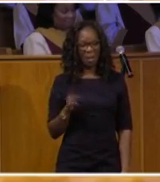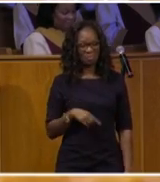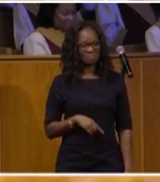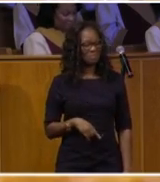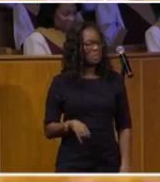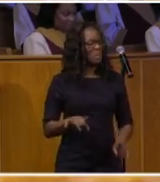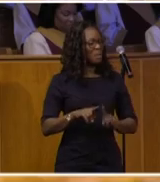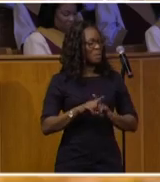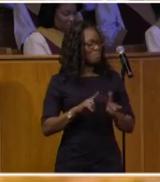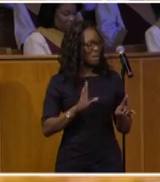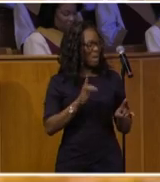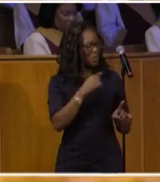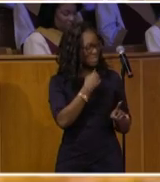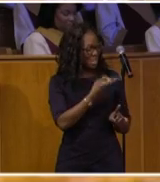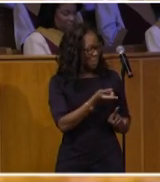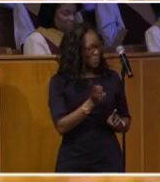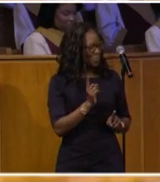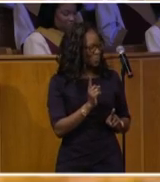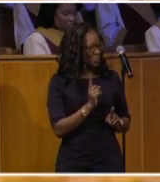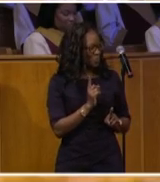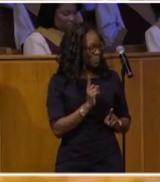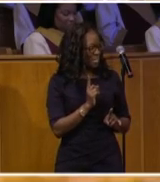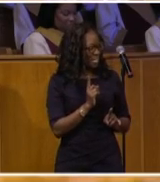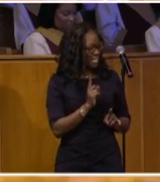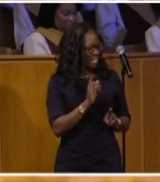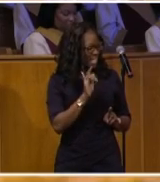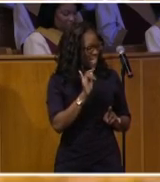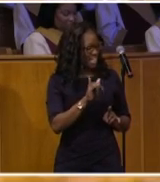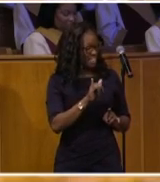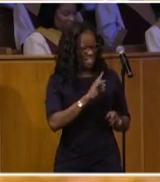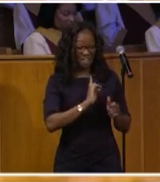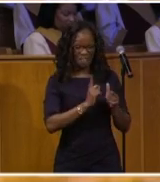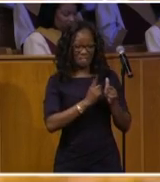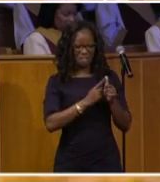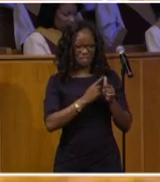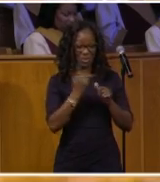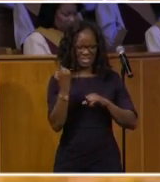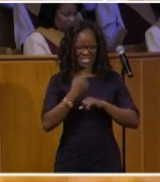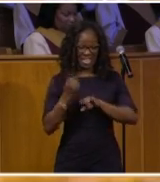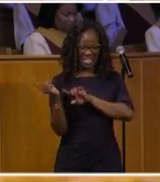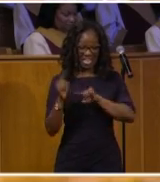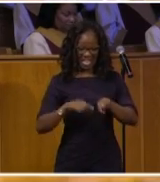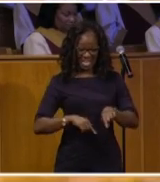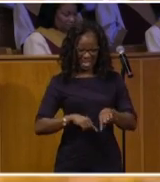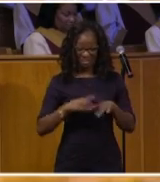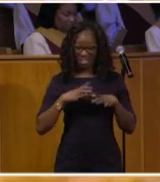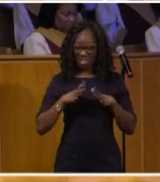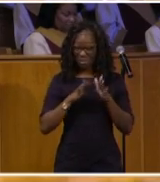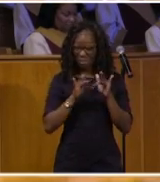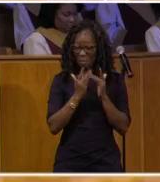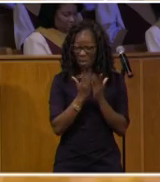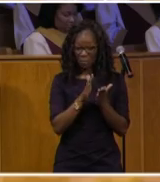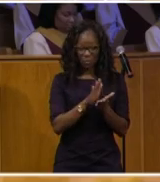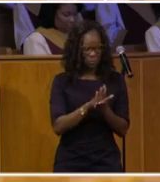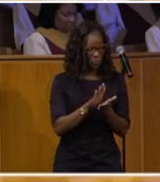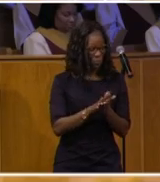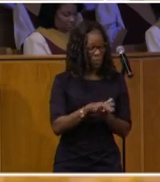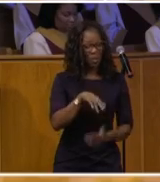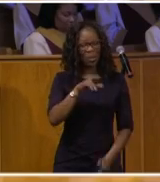But I'm going to tell you that the first day he came, Richard